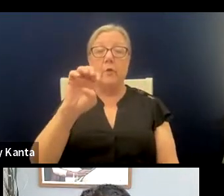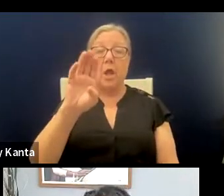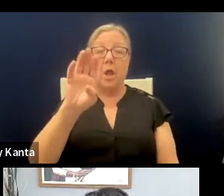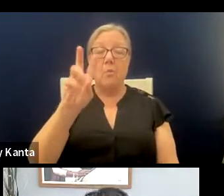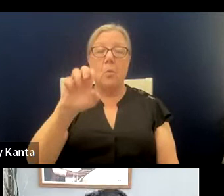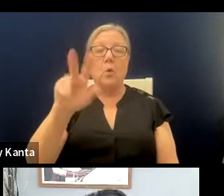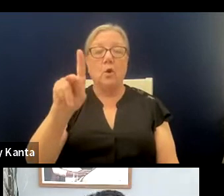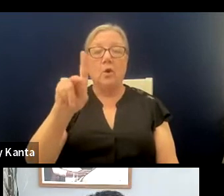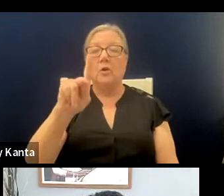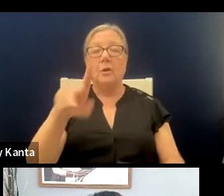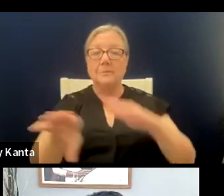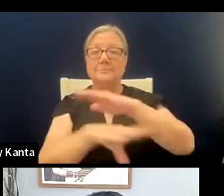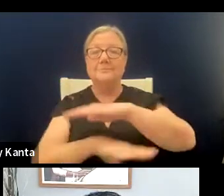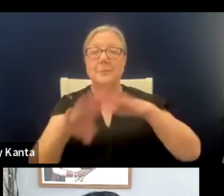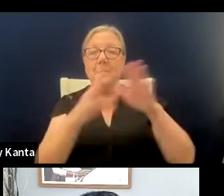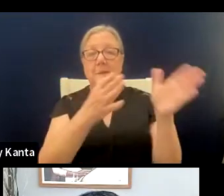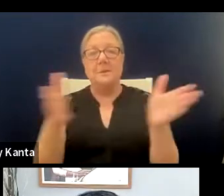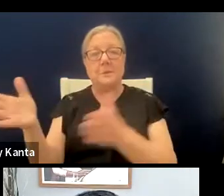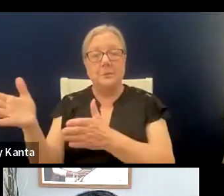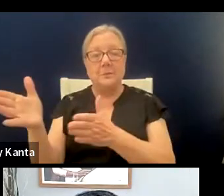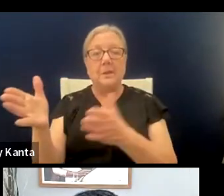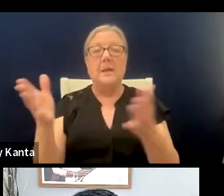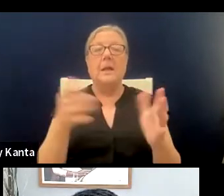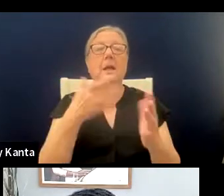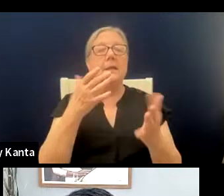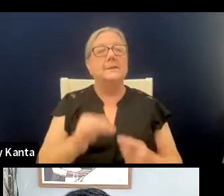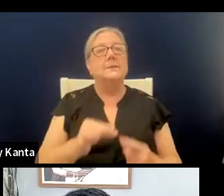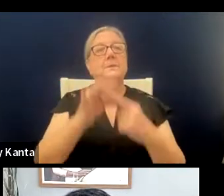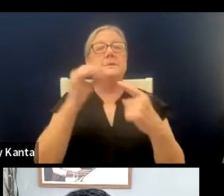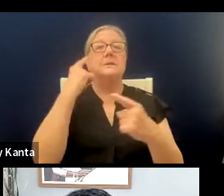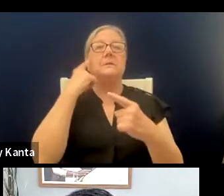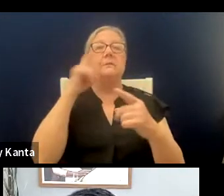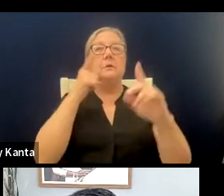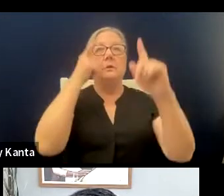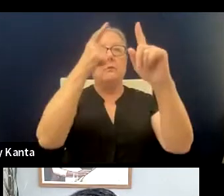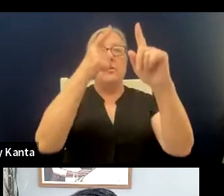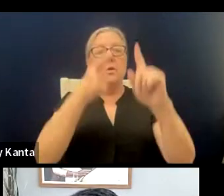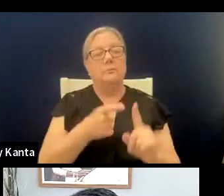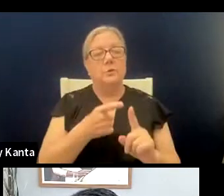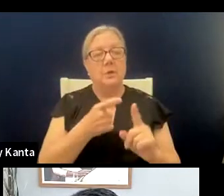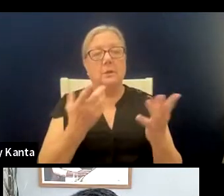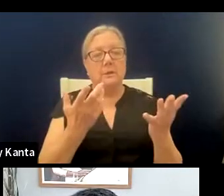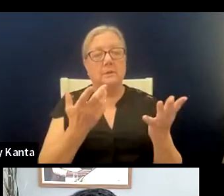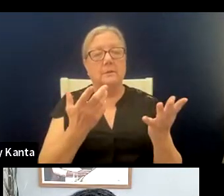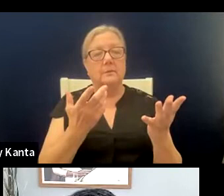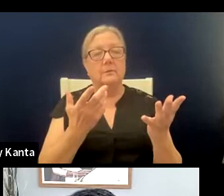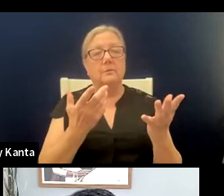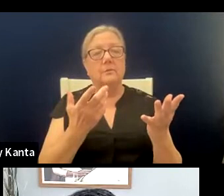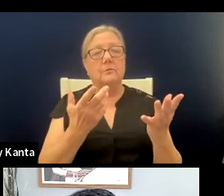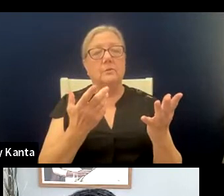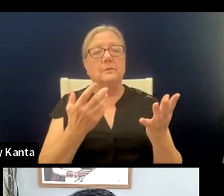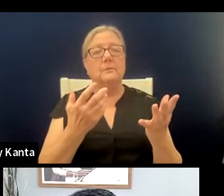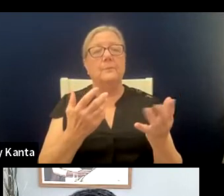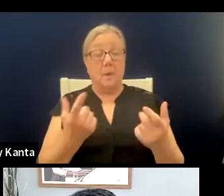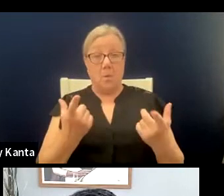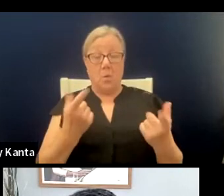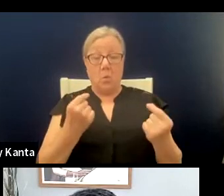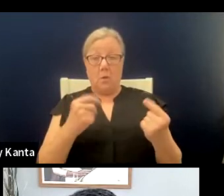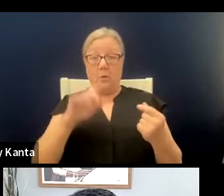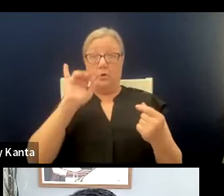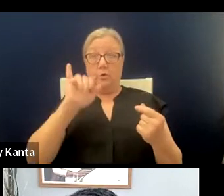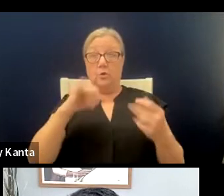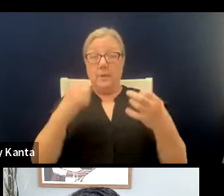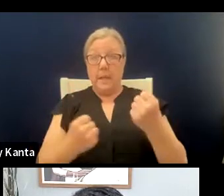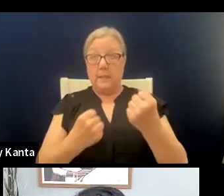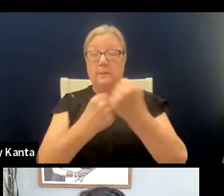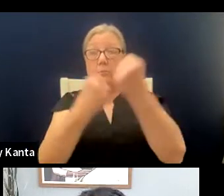said, specifically along the objectives, are these things furthering those objectives? If so,